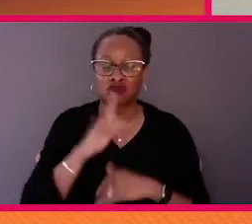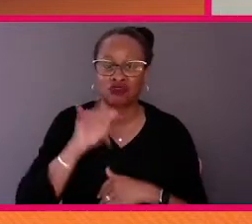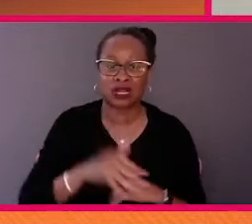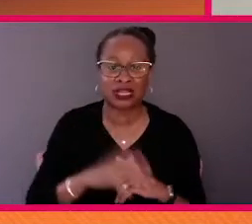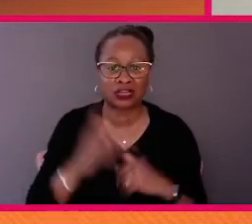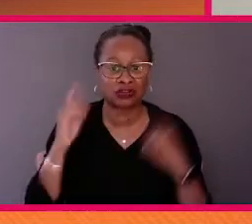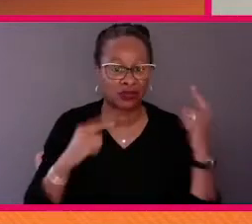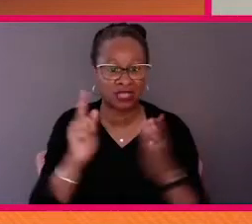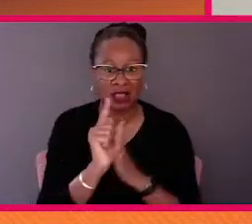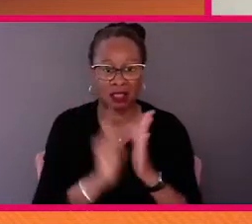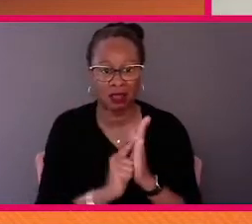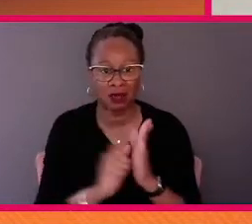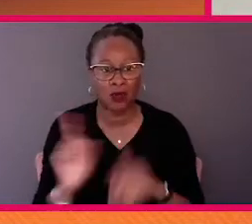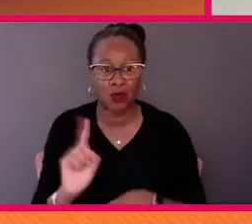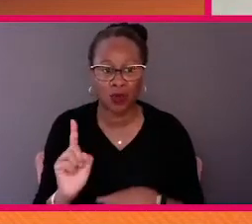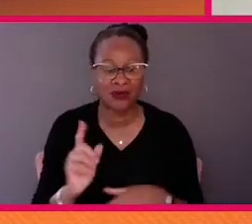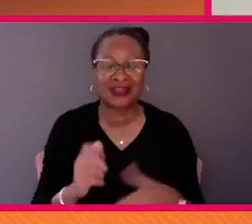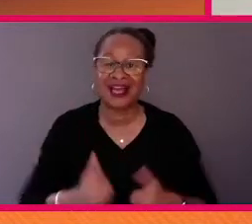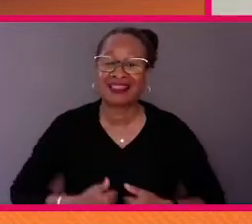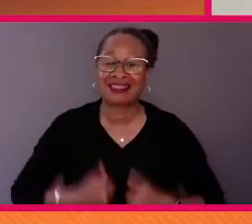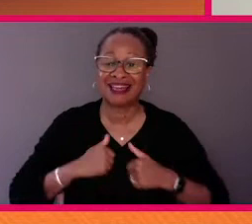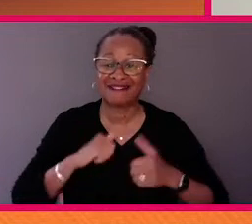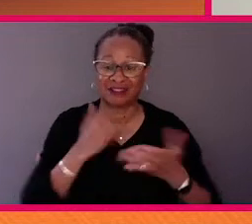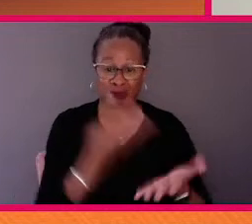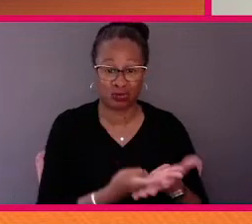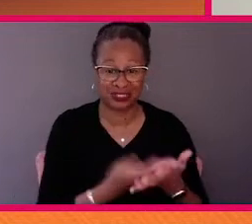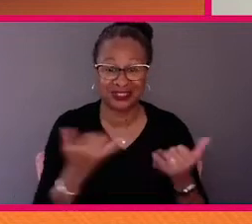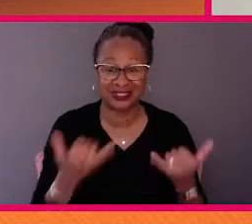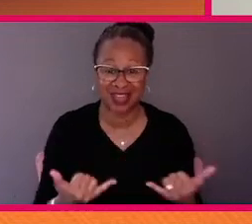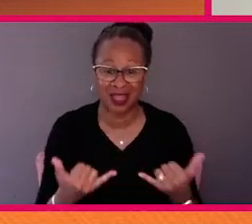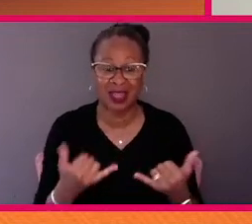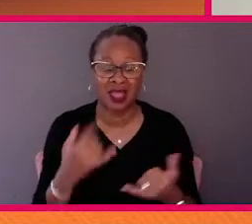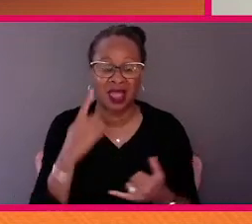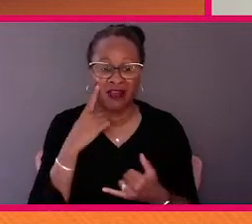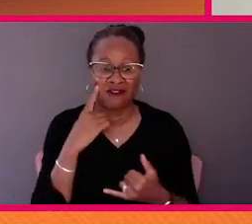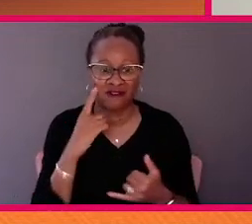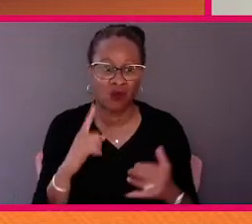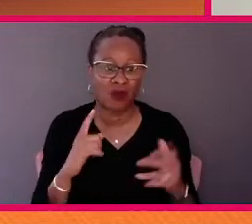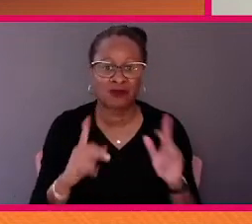where he's got life in prison for some what I think people would think would